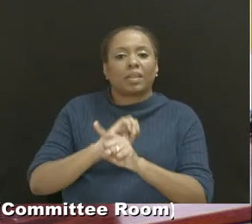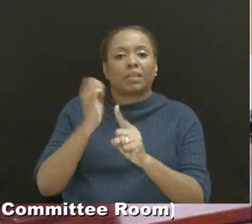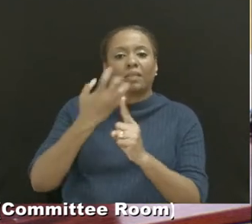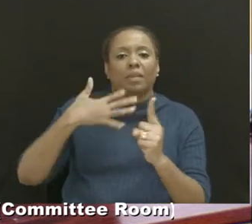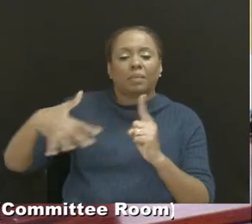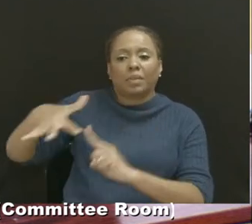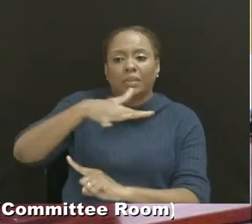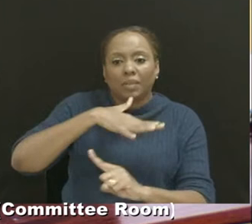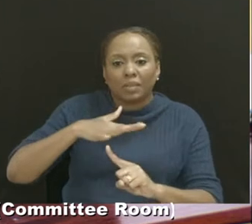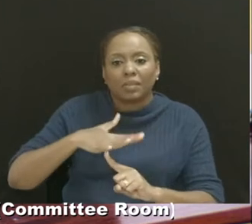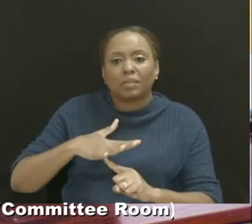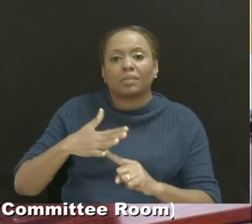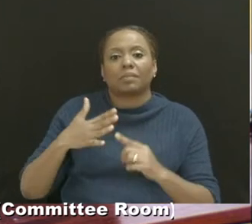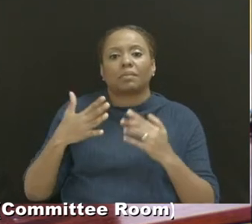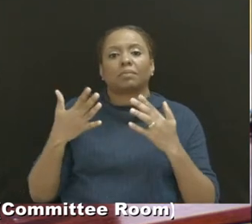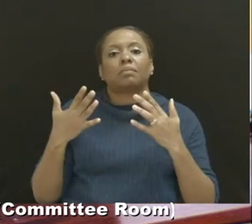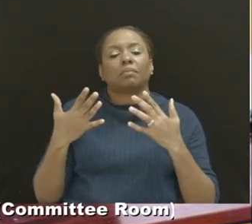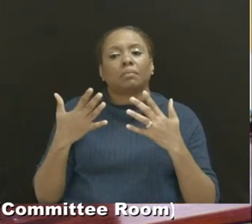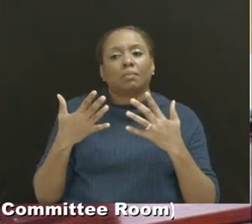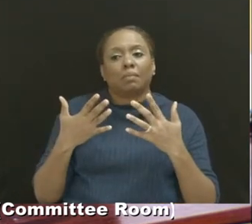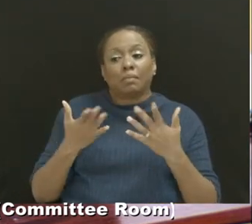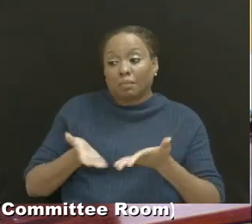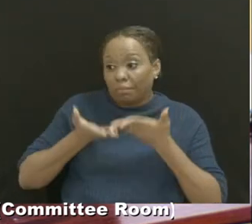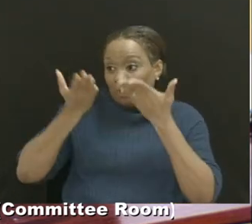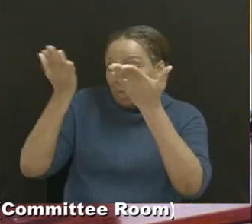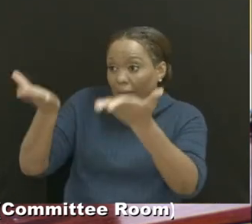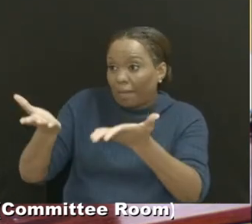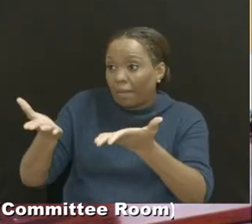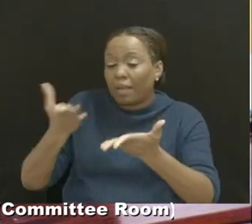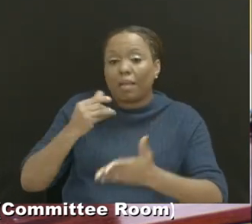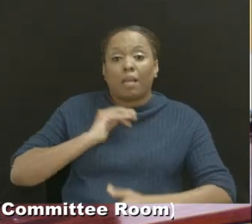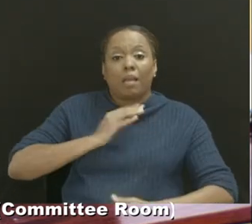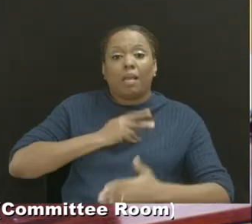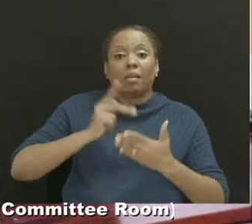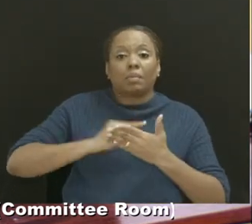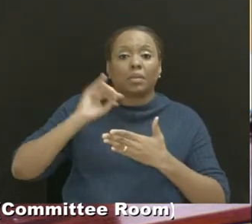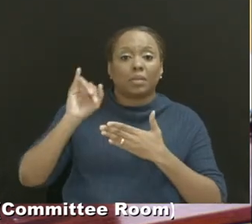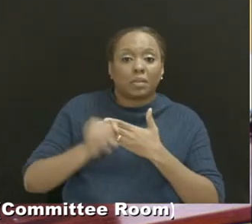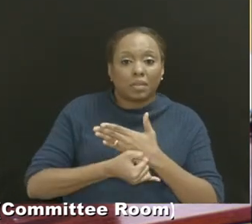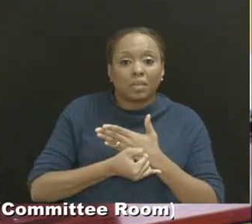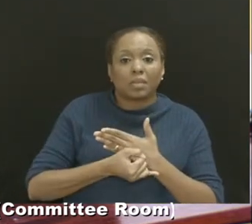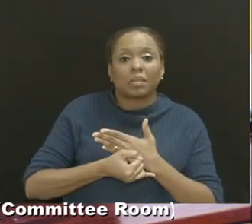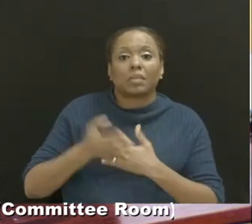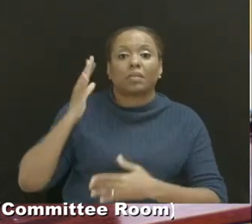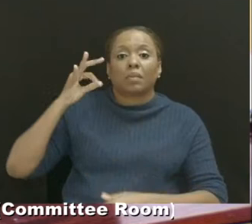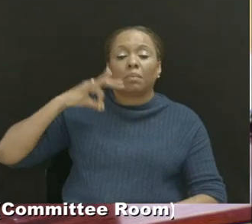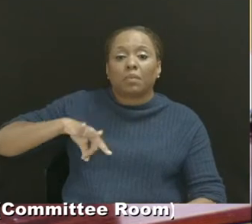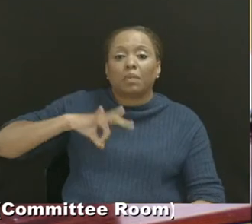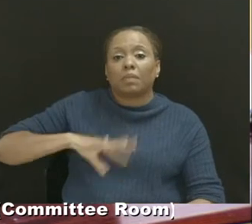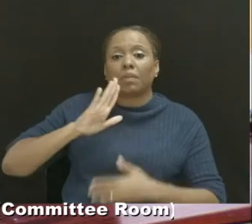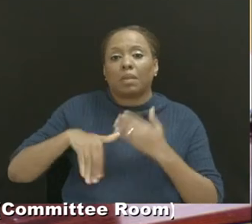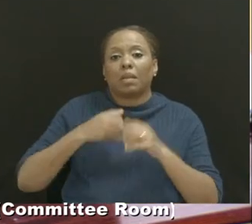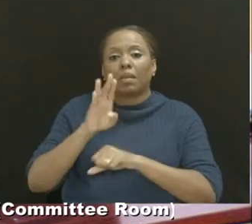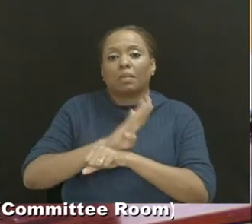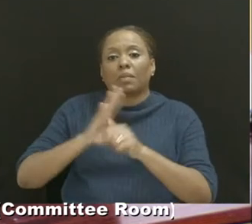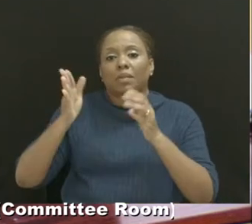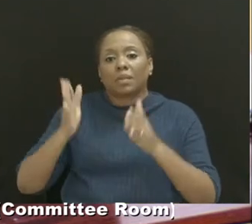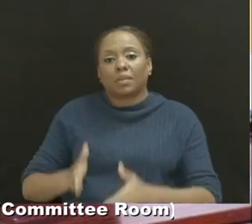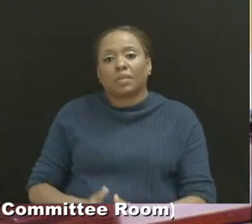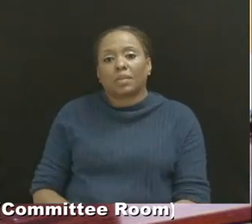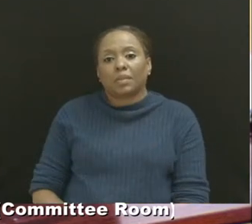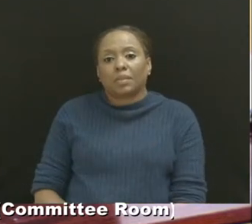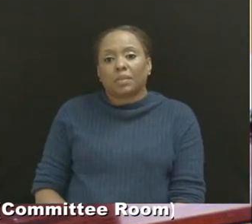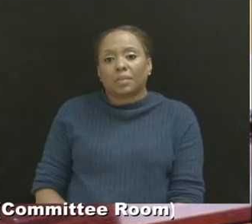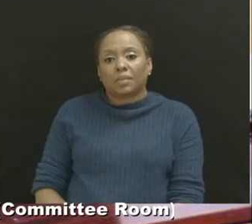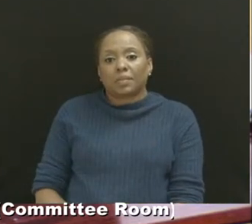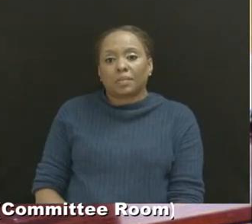voice, it has a space, and that the programs and projects in this ministry redound to the benefit of every single Barbadian. I